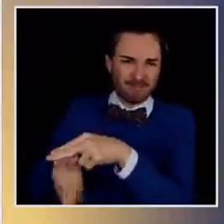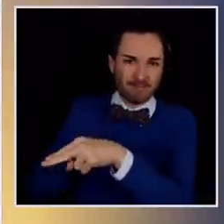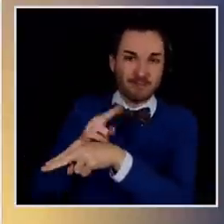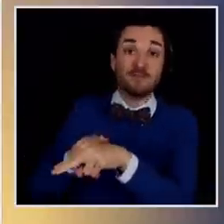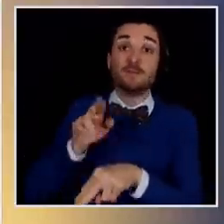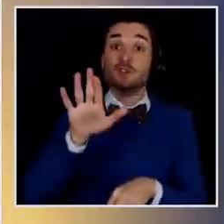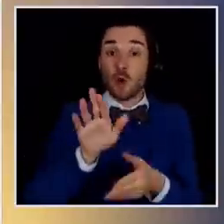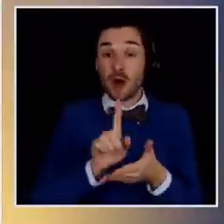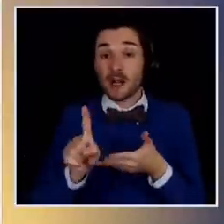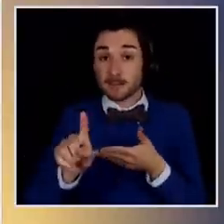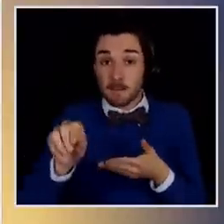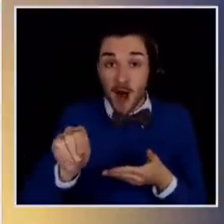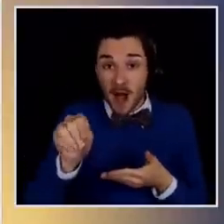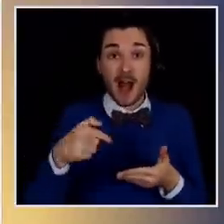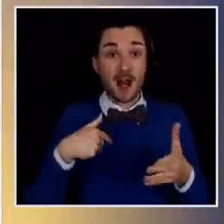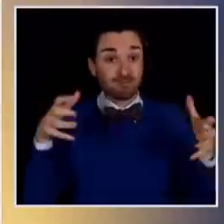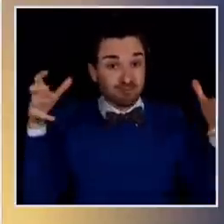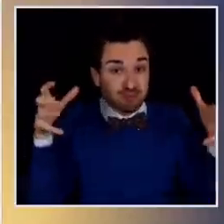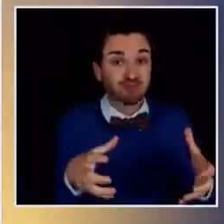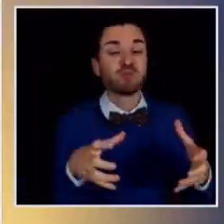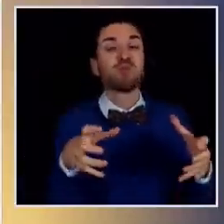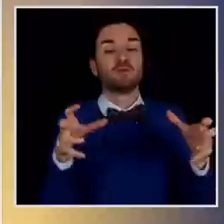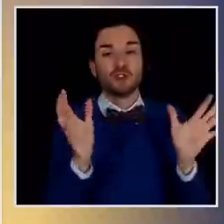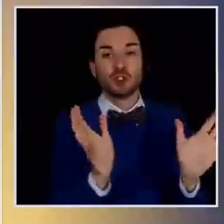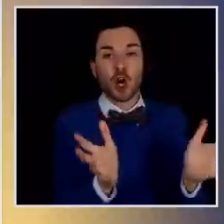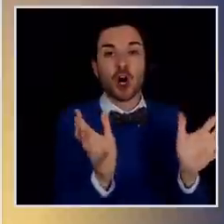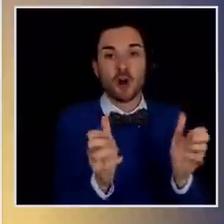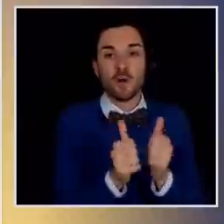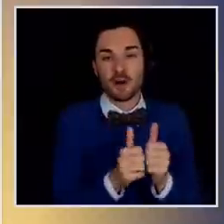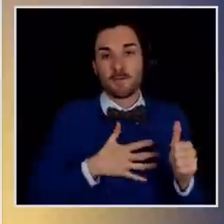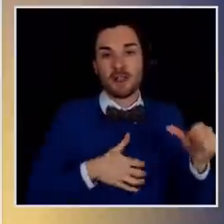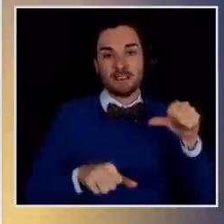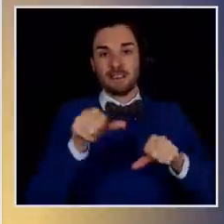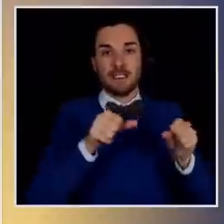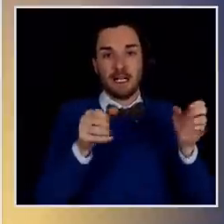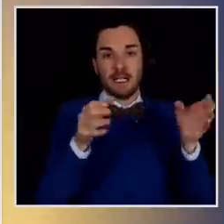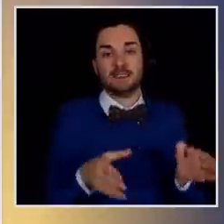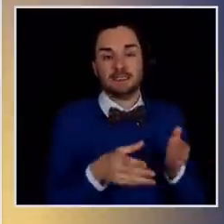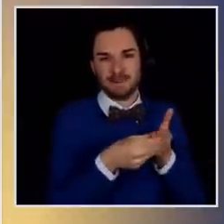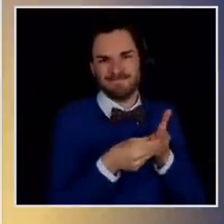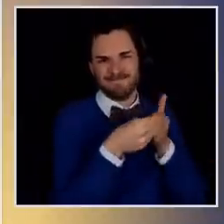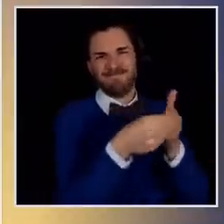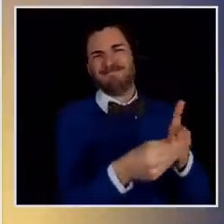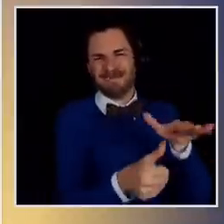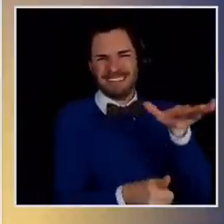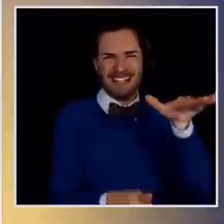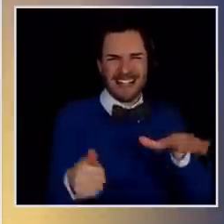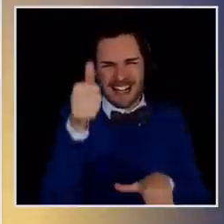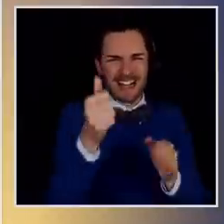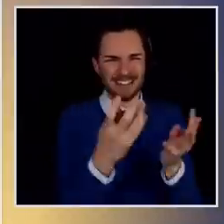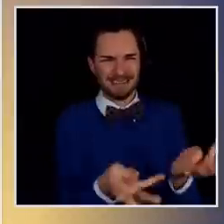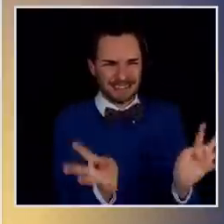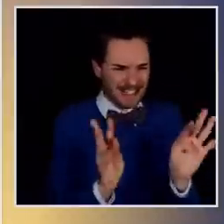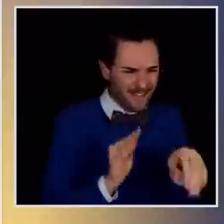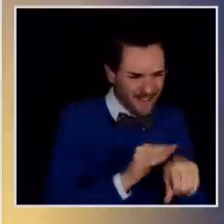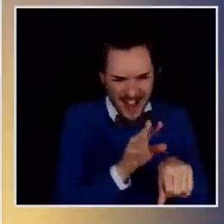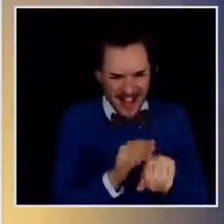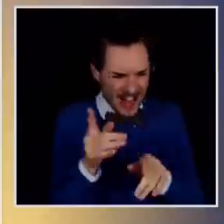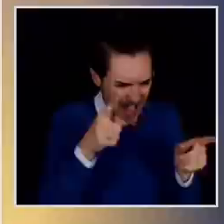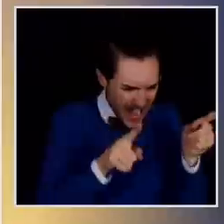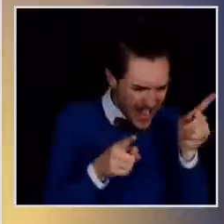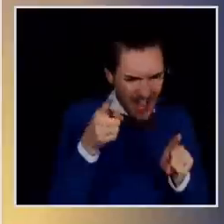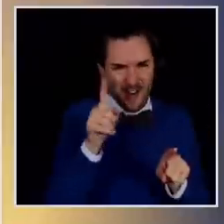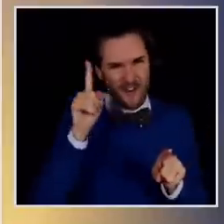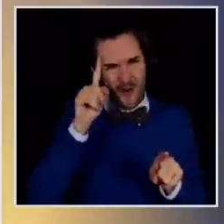and experts as transition advisors to help take the Biden-Harris COVID plan and convert